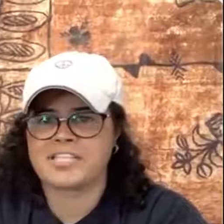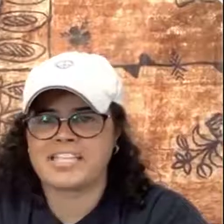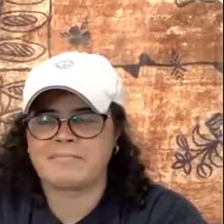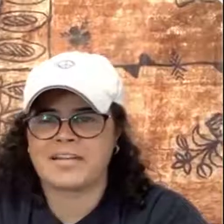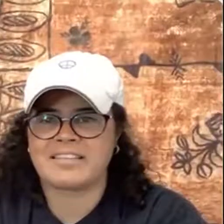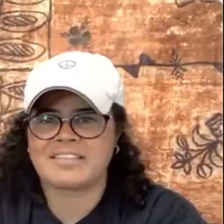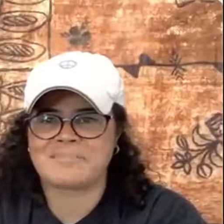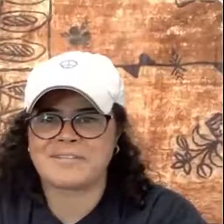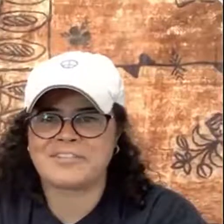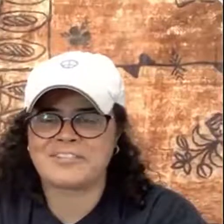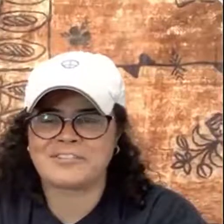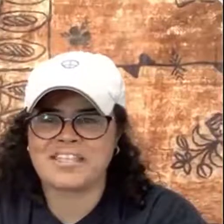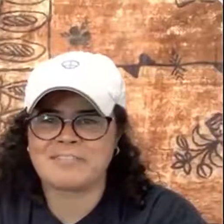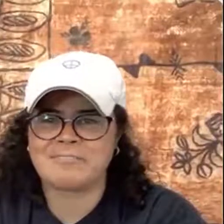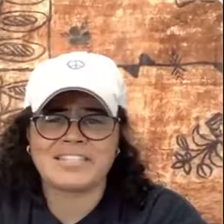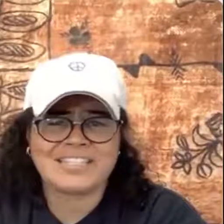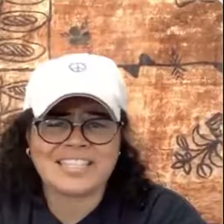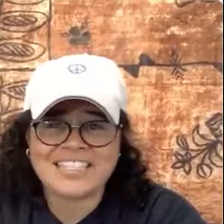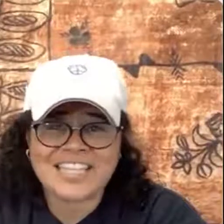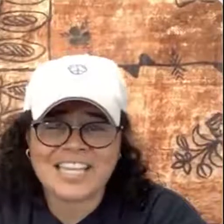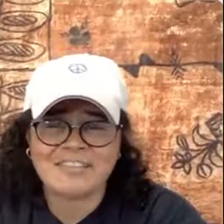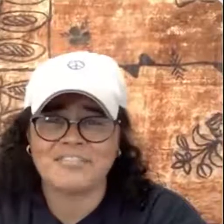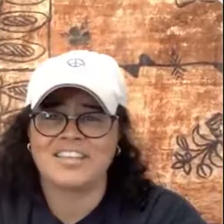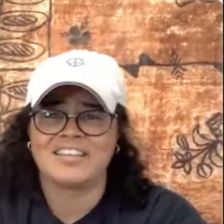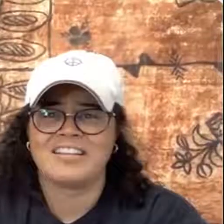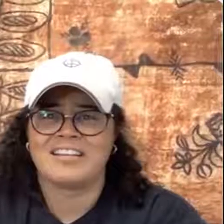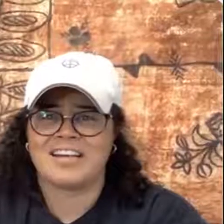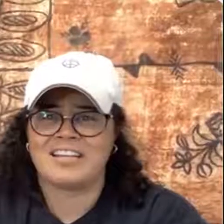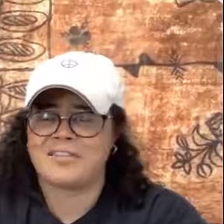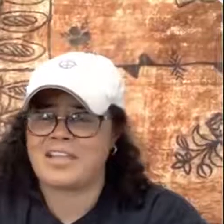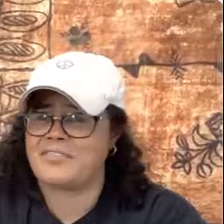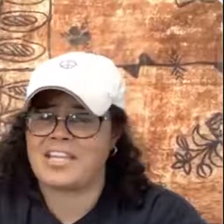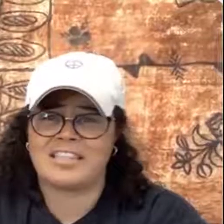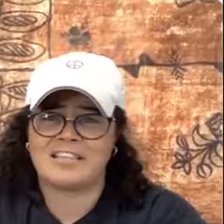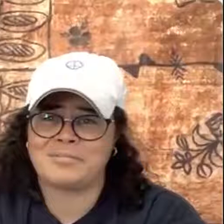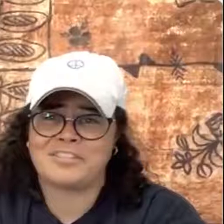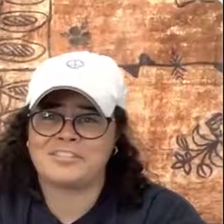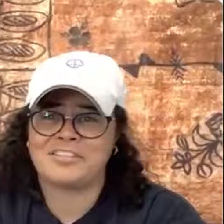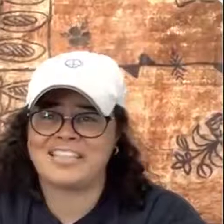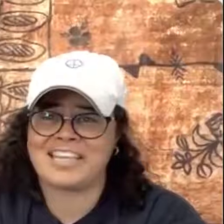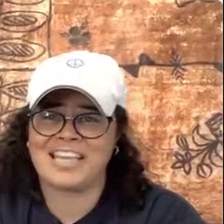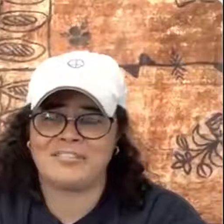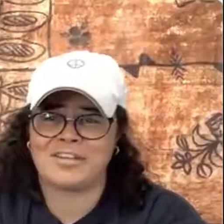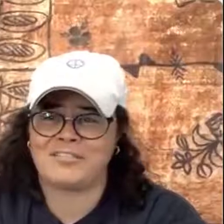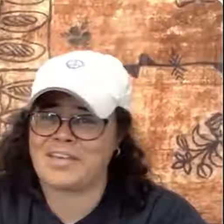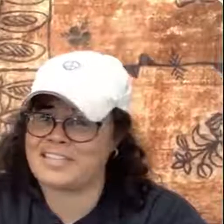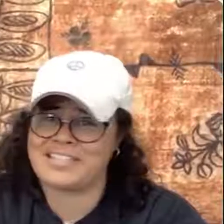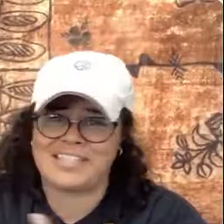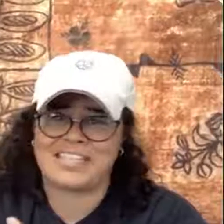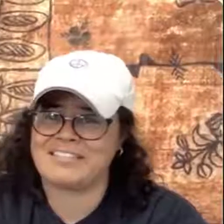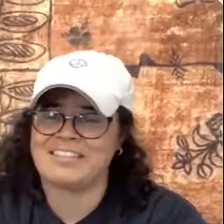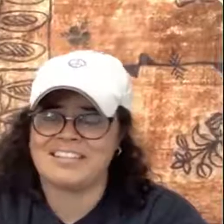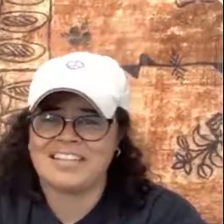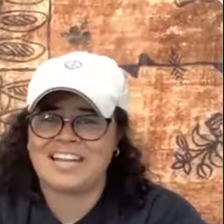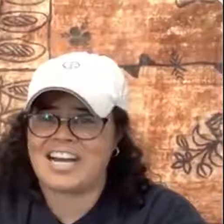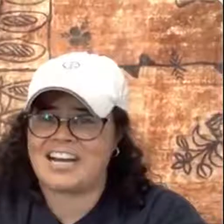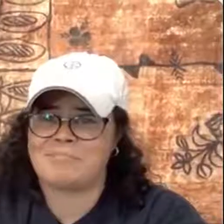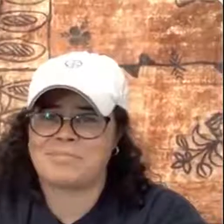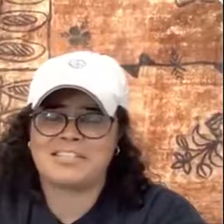last 14 months. But until then, please stay safe. If you haven't had the opportunity to have a